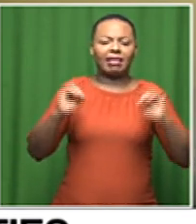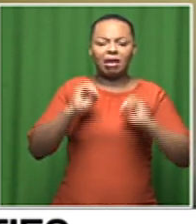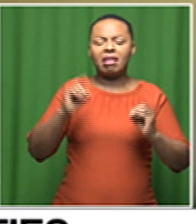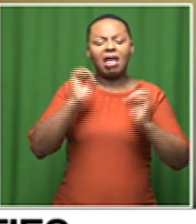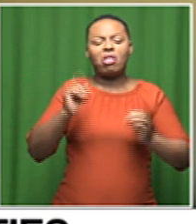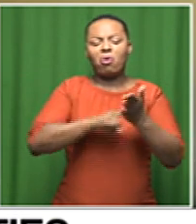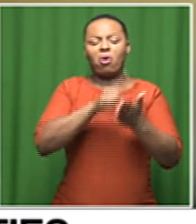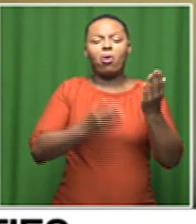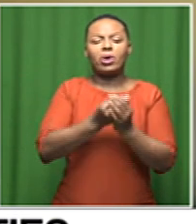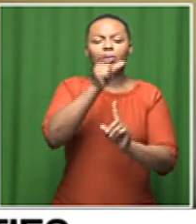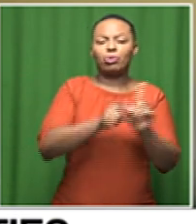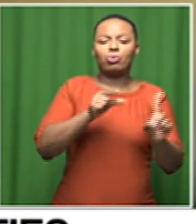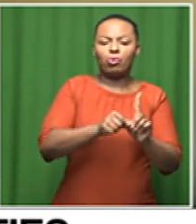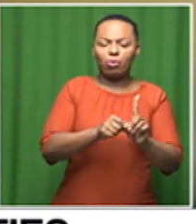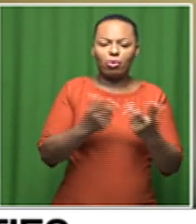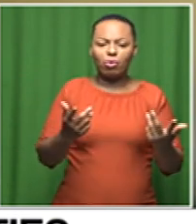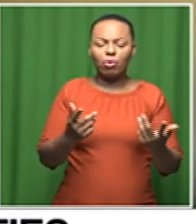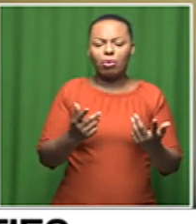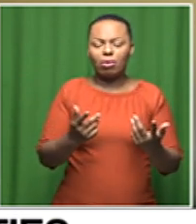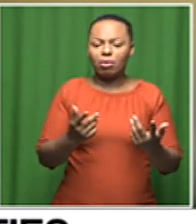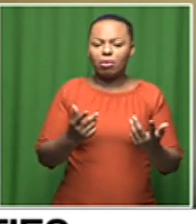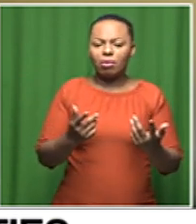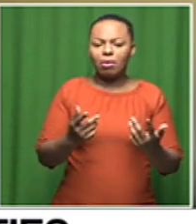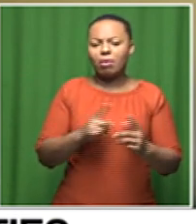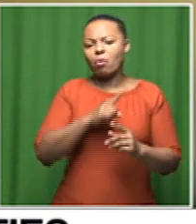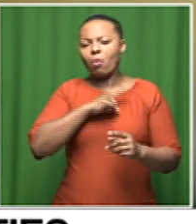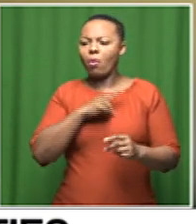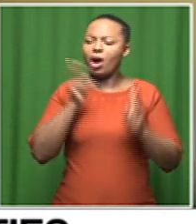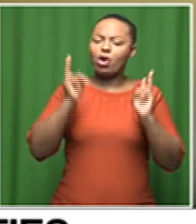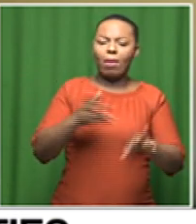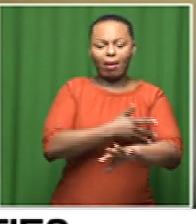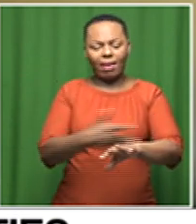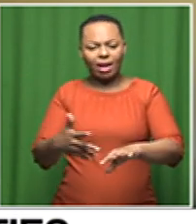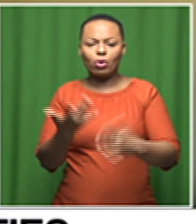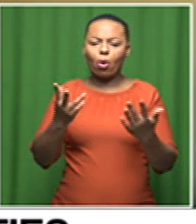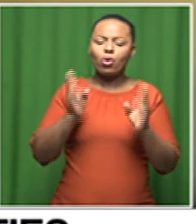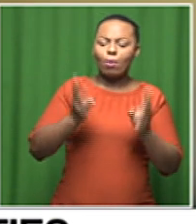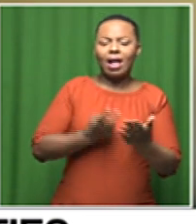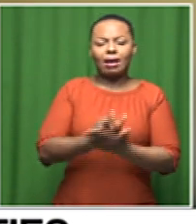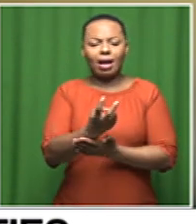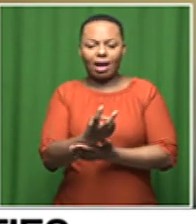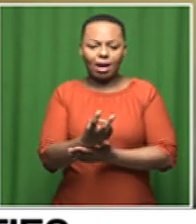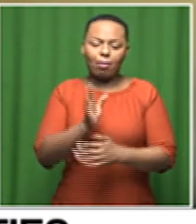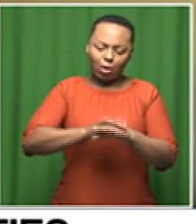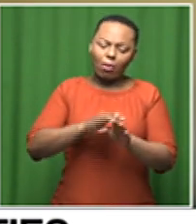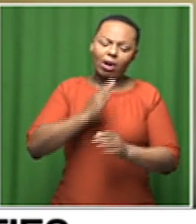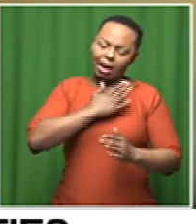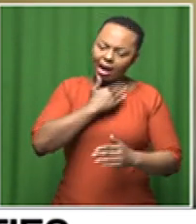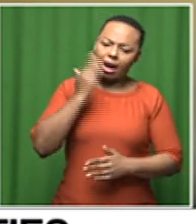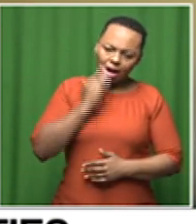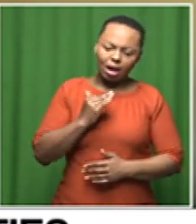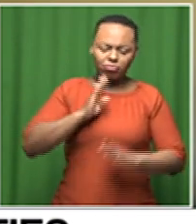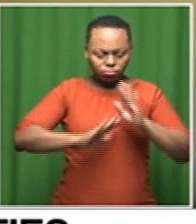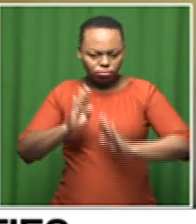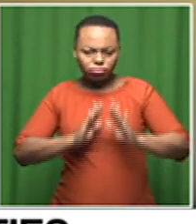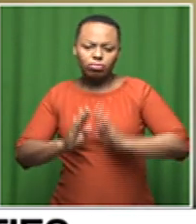with you, purely on the basis of normal bloods and normal x-rays. So we should be kinder, more compassionate, more